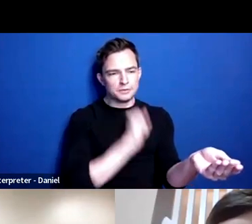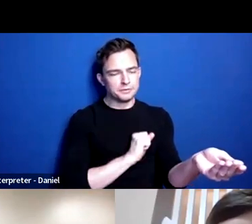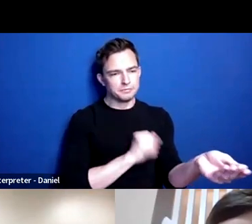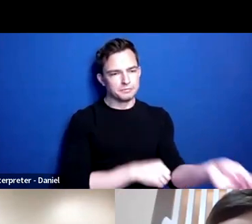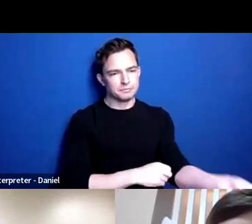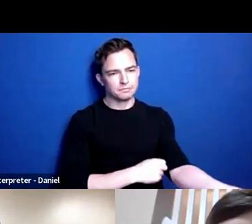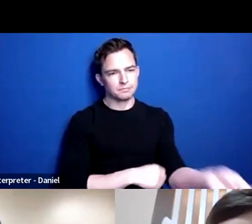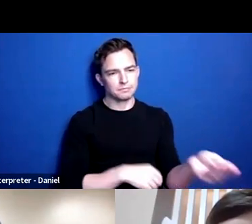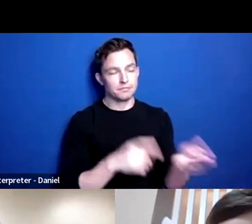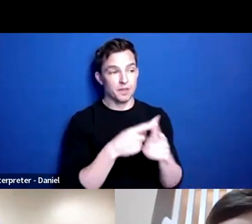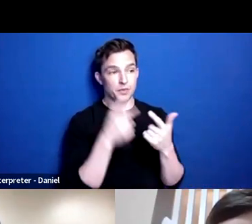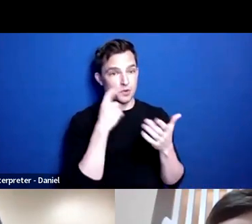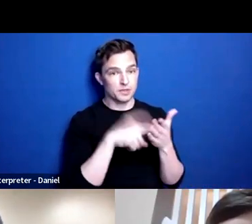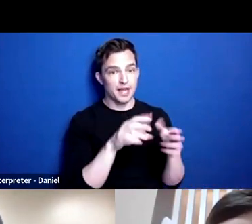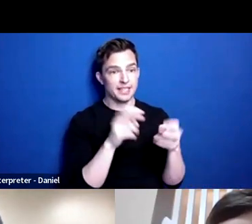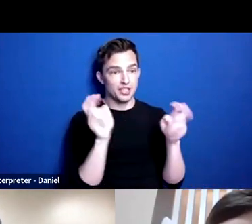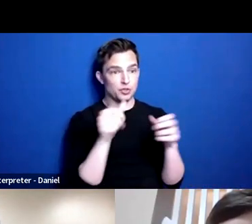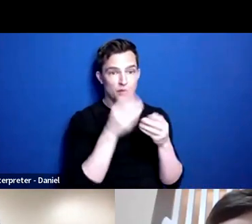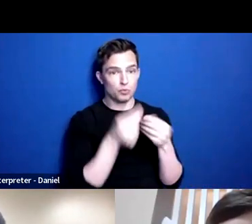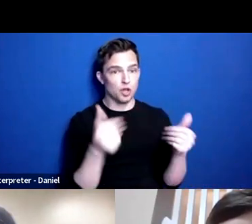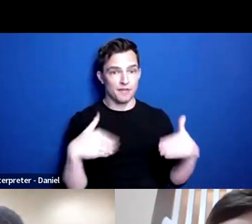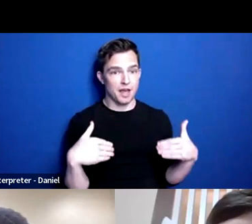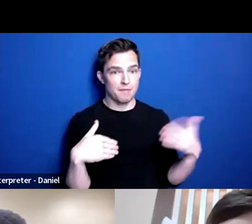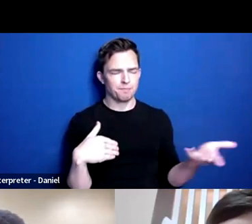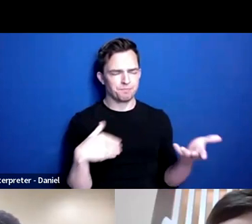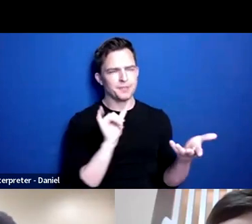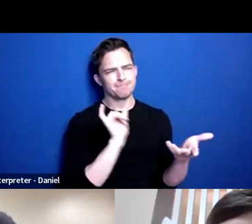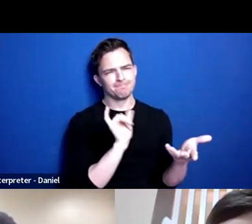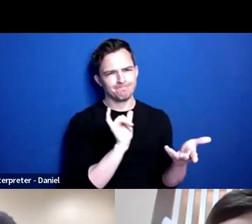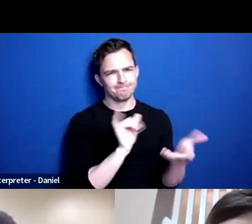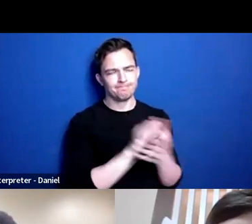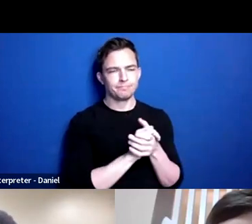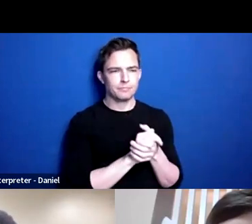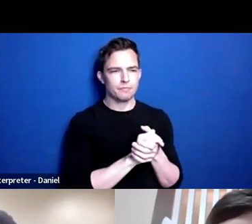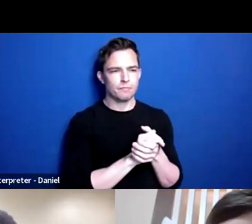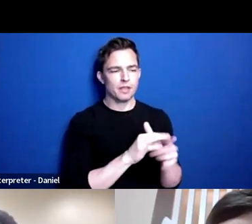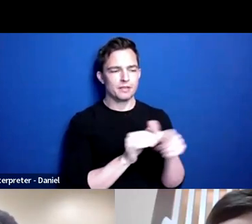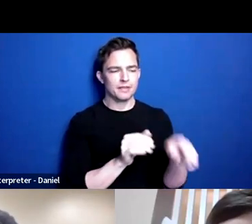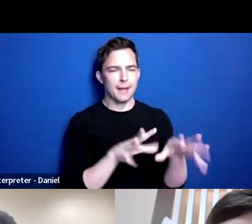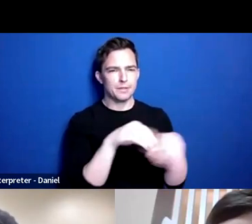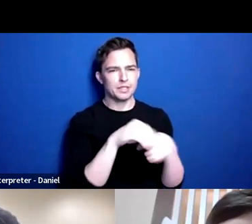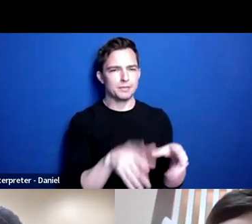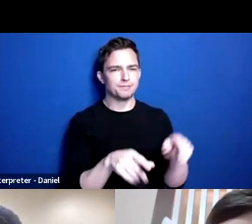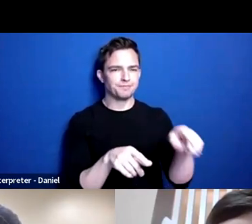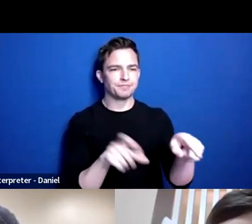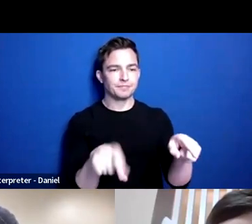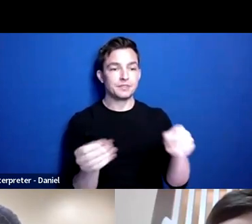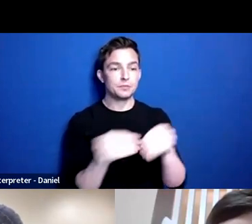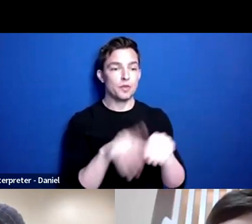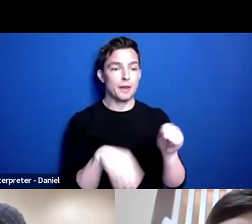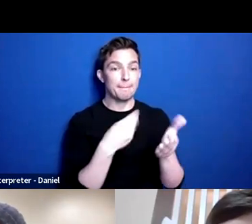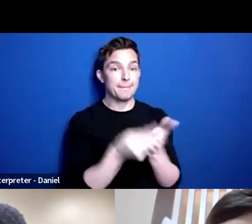line, like, this issue has not been resolved. So that brought to our attention that, okay, this participant needs more than money. Like,